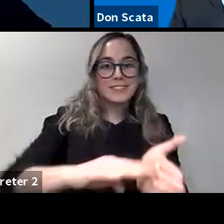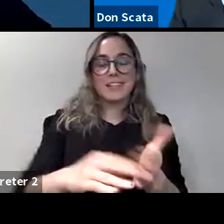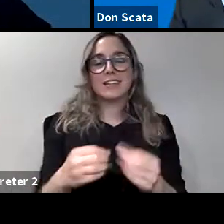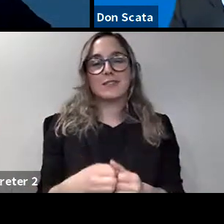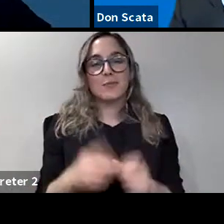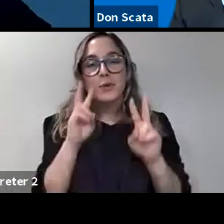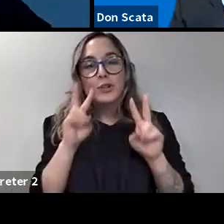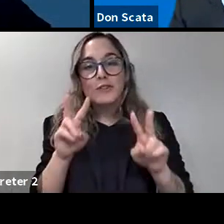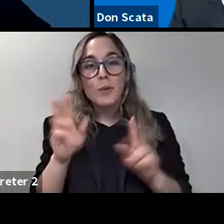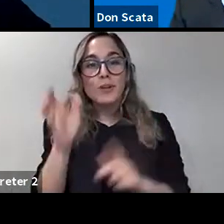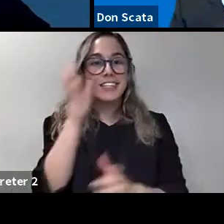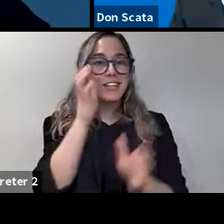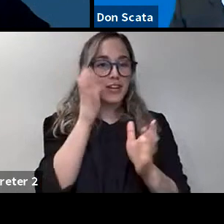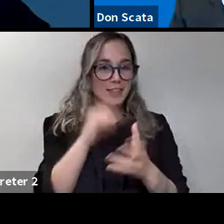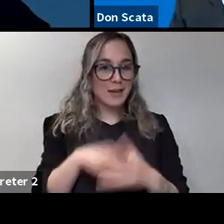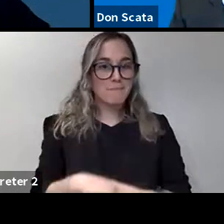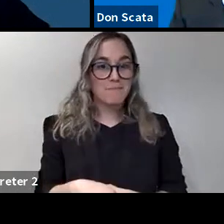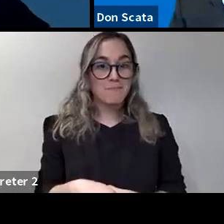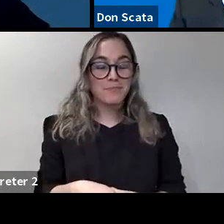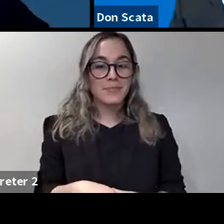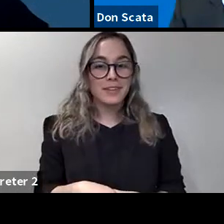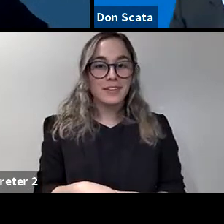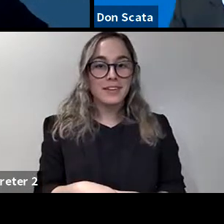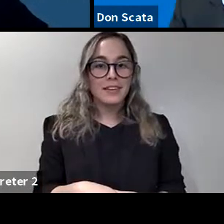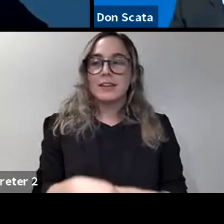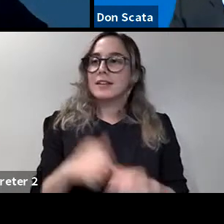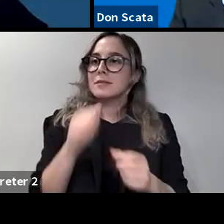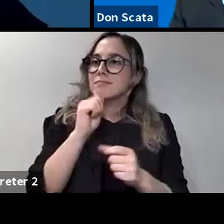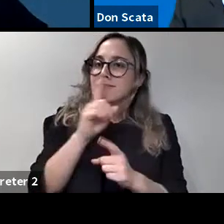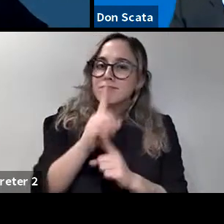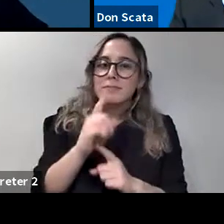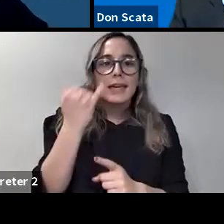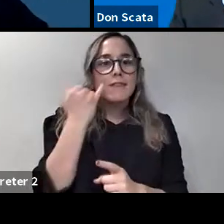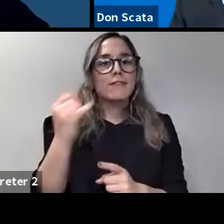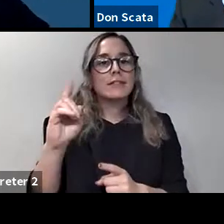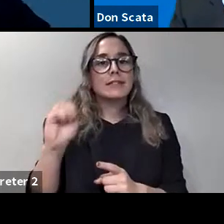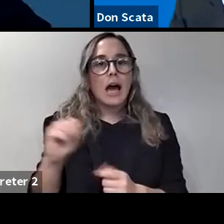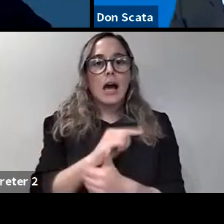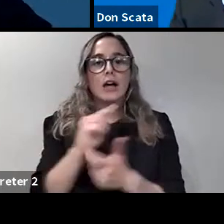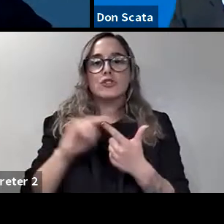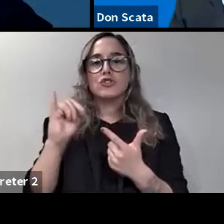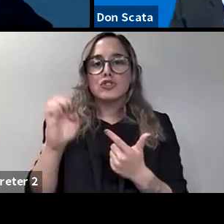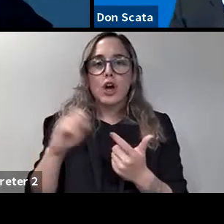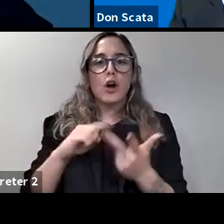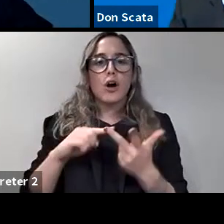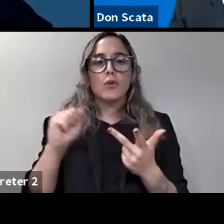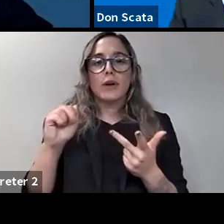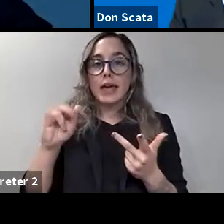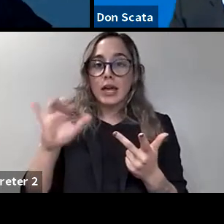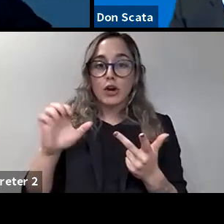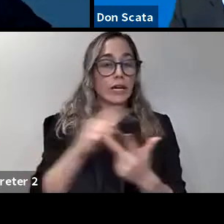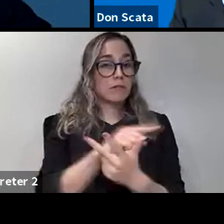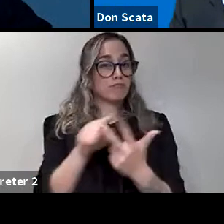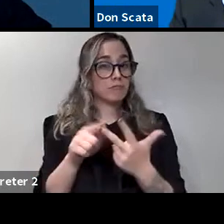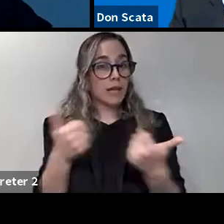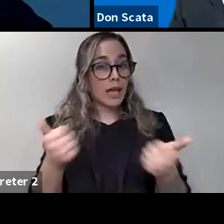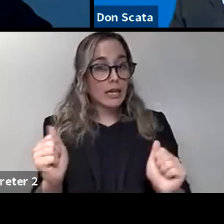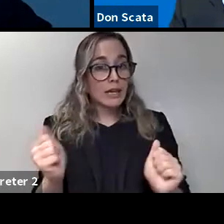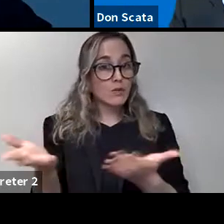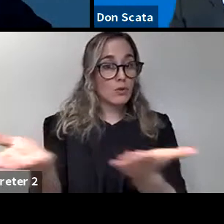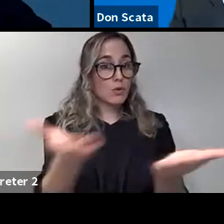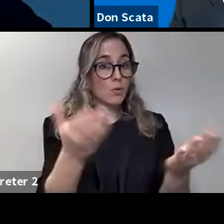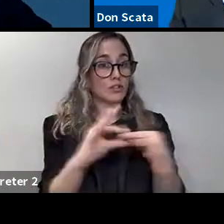those. I don't know if Don, Joe, Eric, any of you want to comment on that or